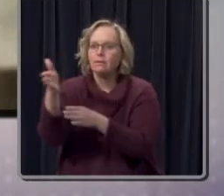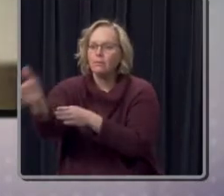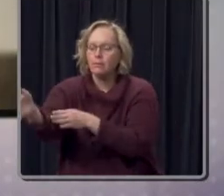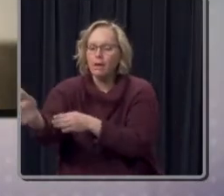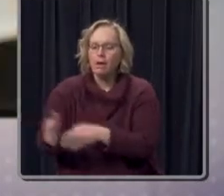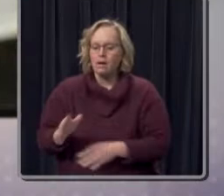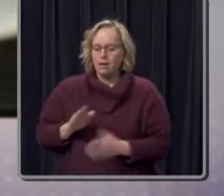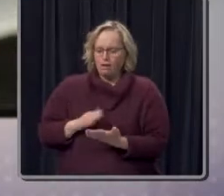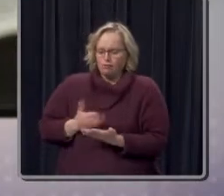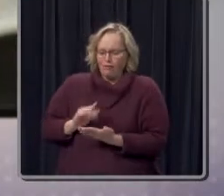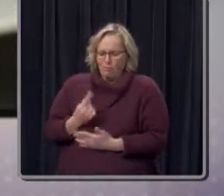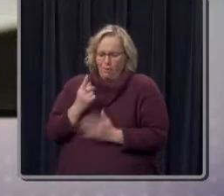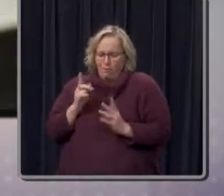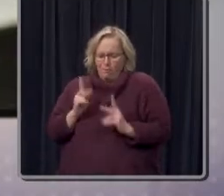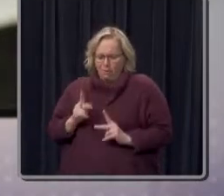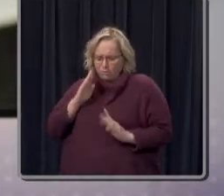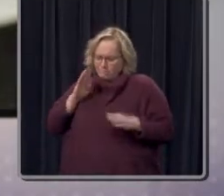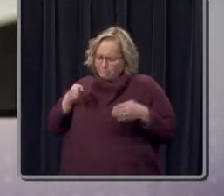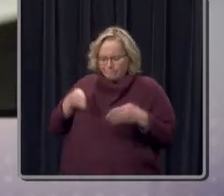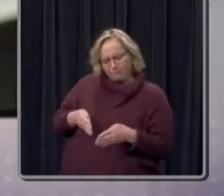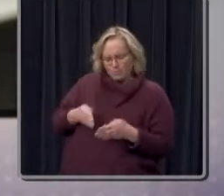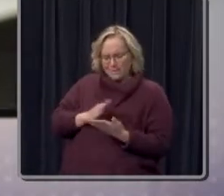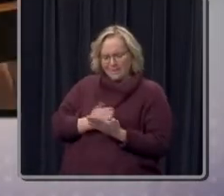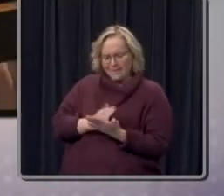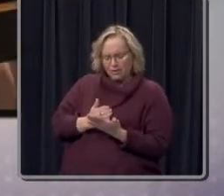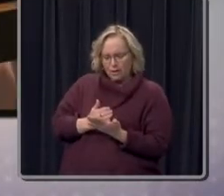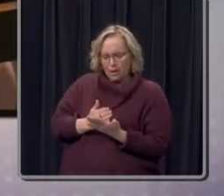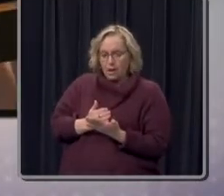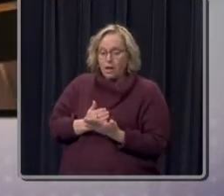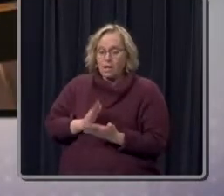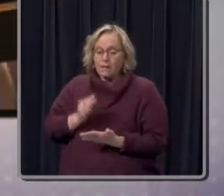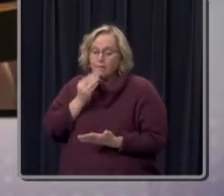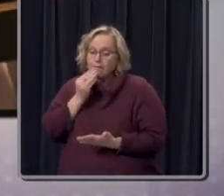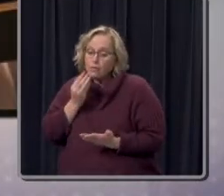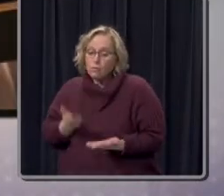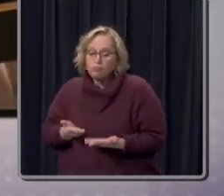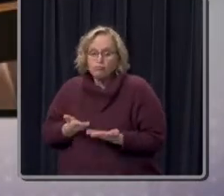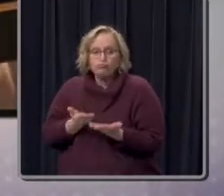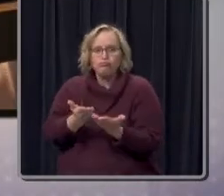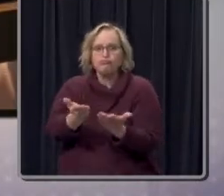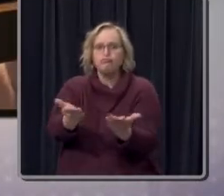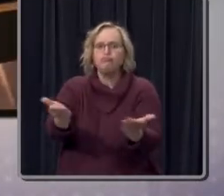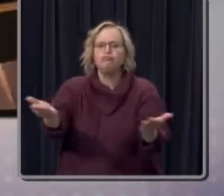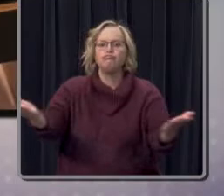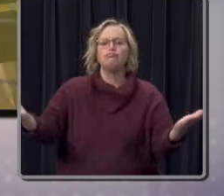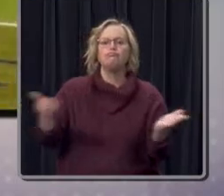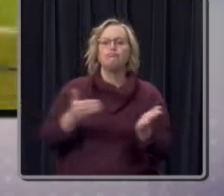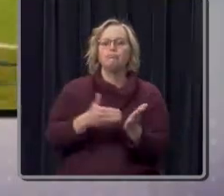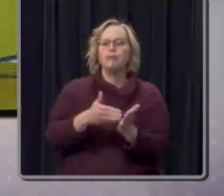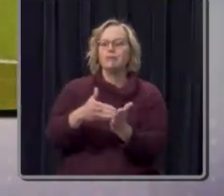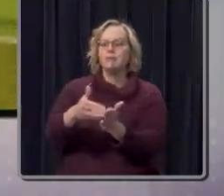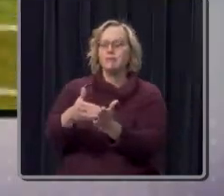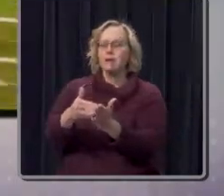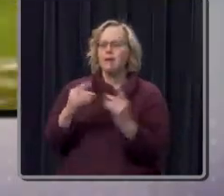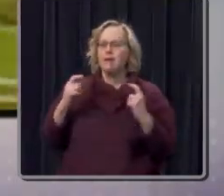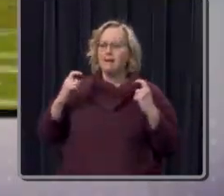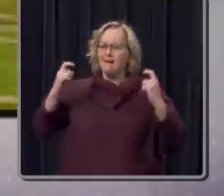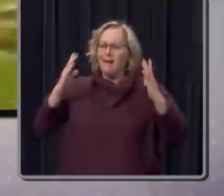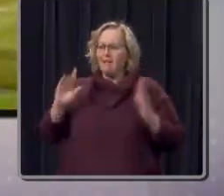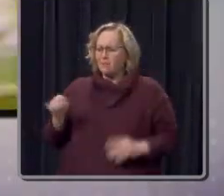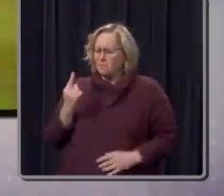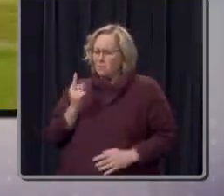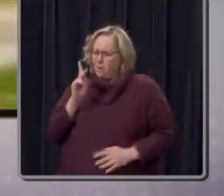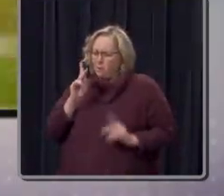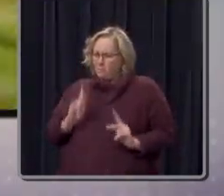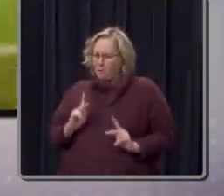devotes himself to the kitchen, but little do they know that their food will be served to millions. An athlete is just a person